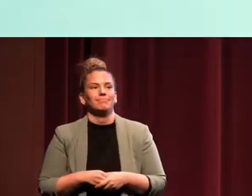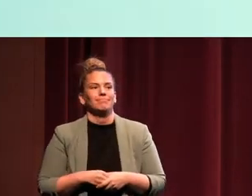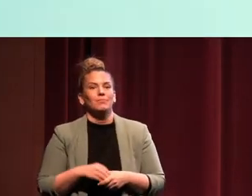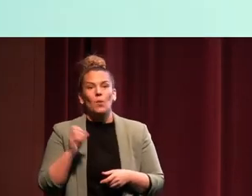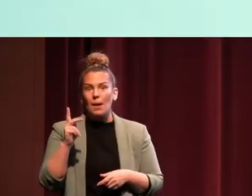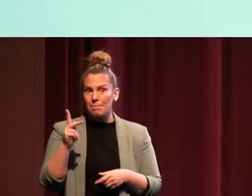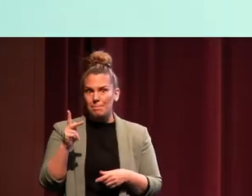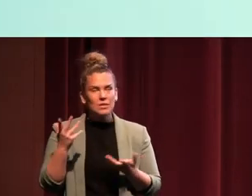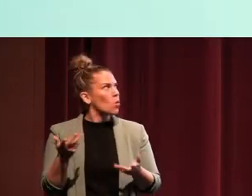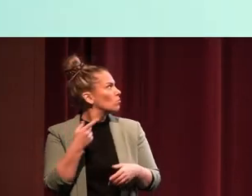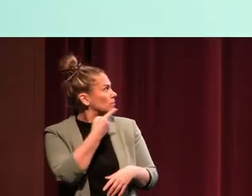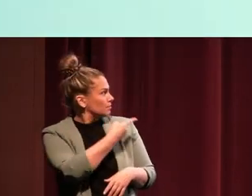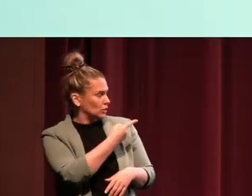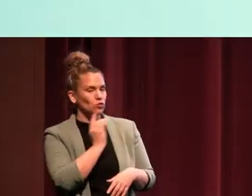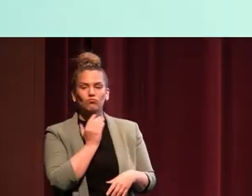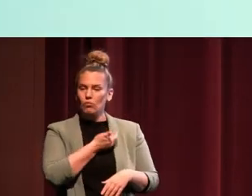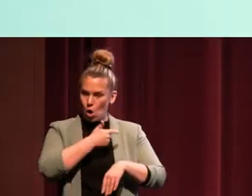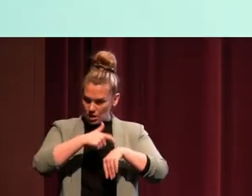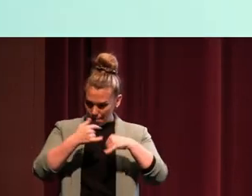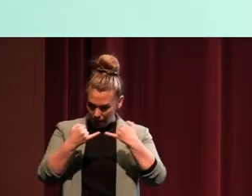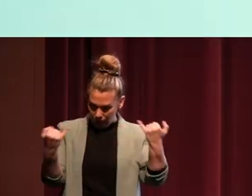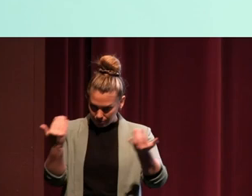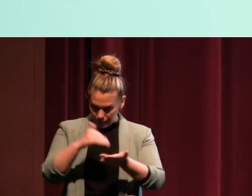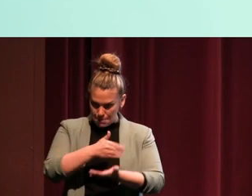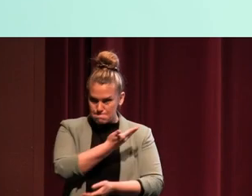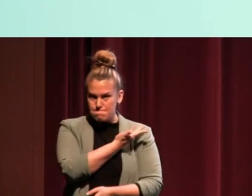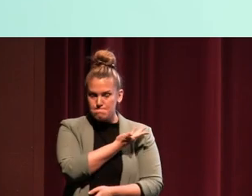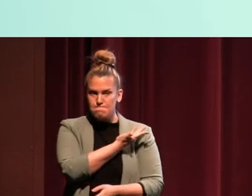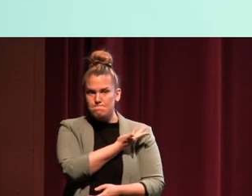Okay, so here's our timeline.